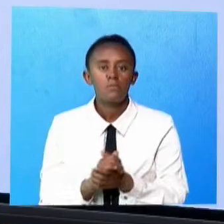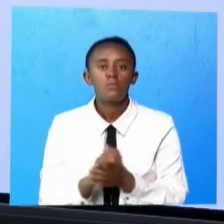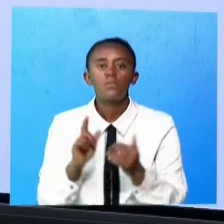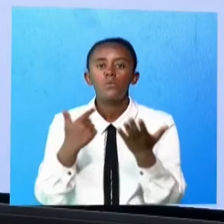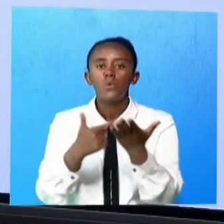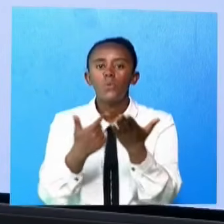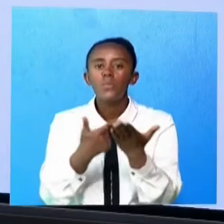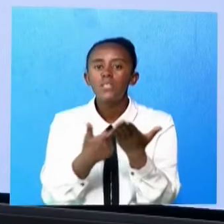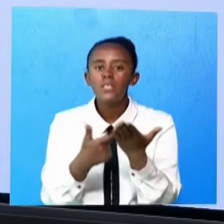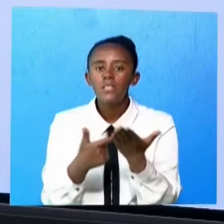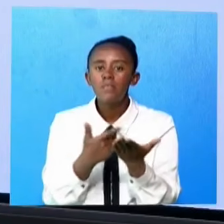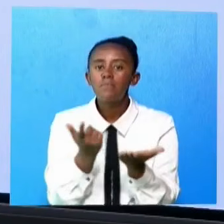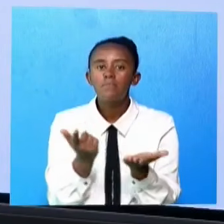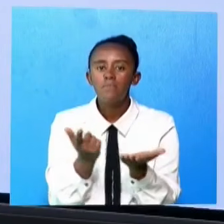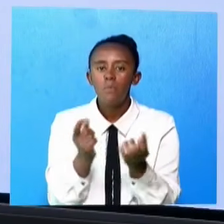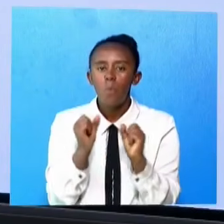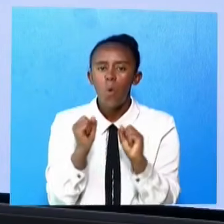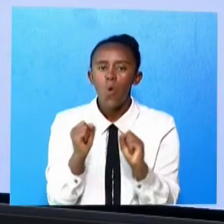So these are the possible.